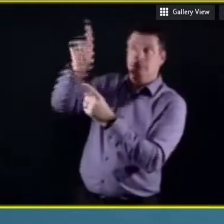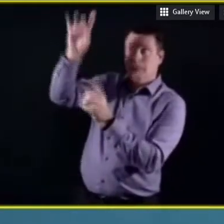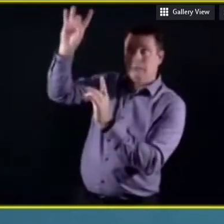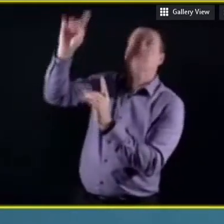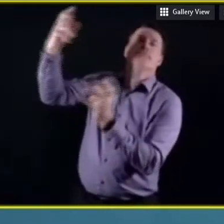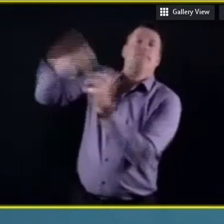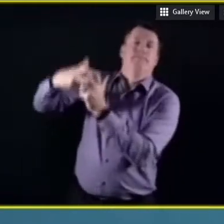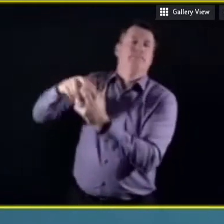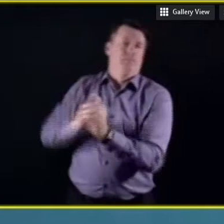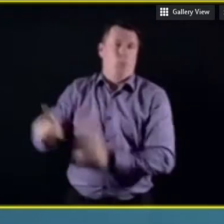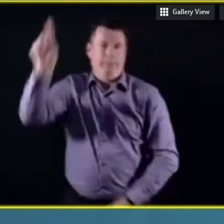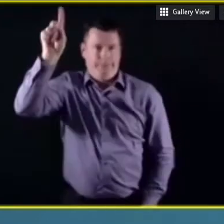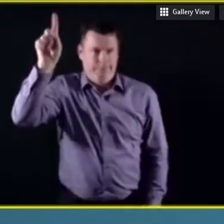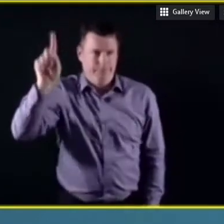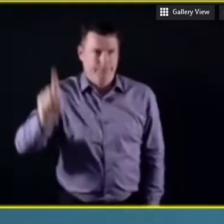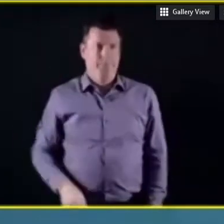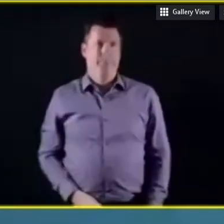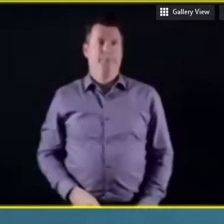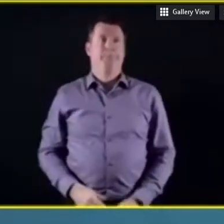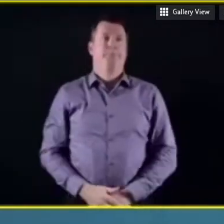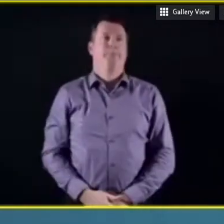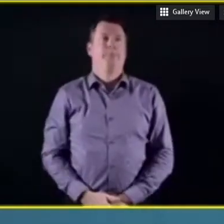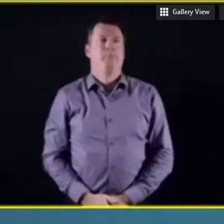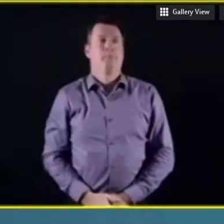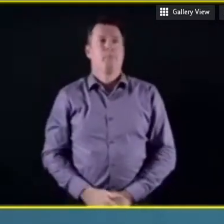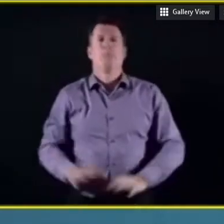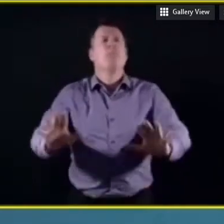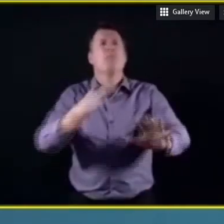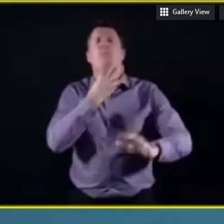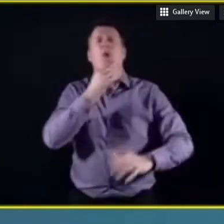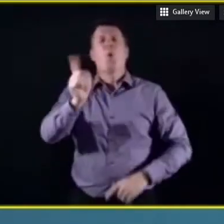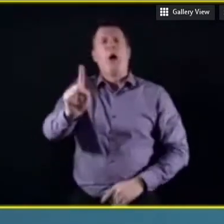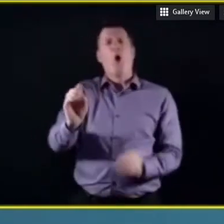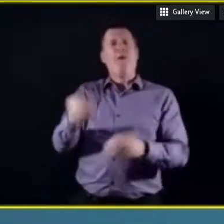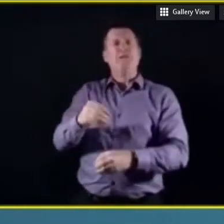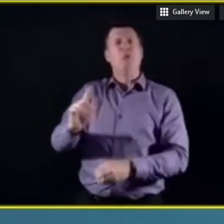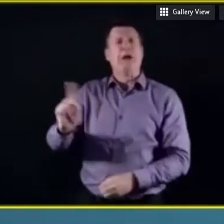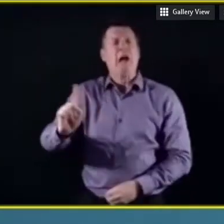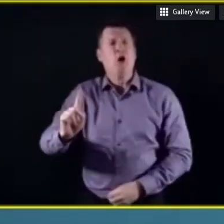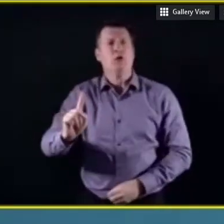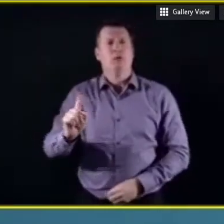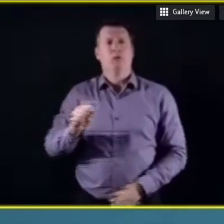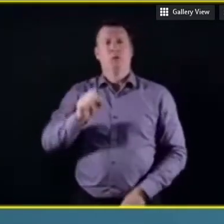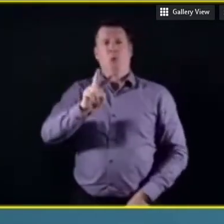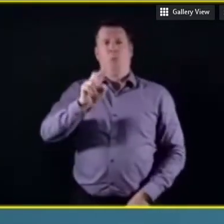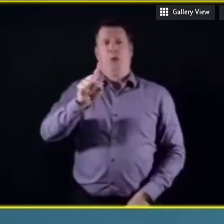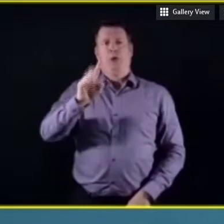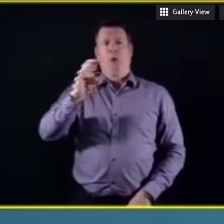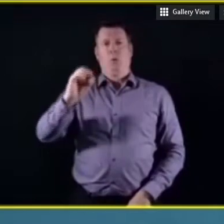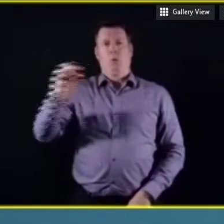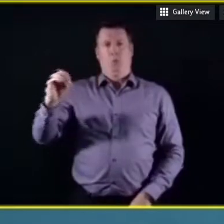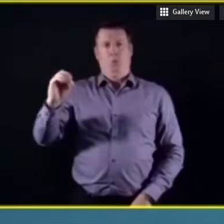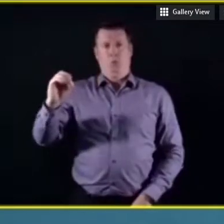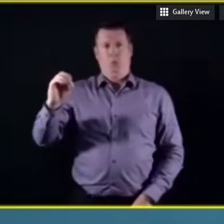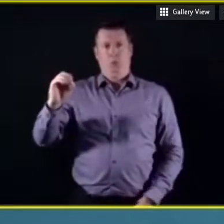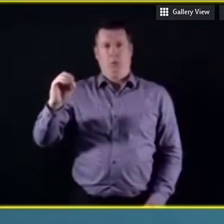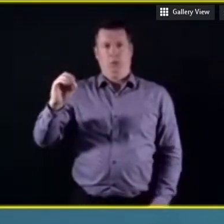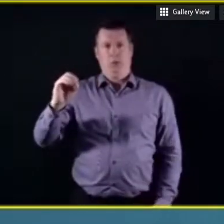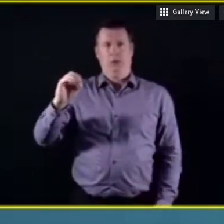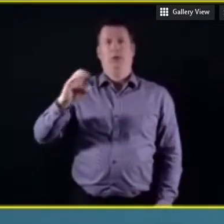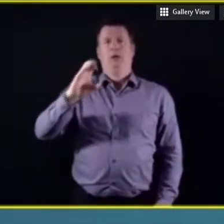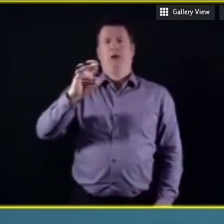at 2100 South Clinton Road, Building H. Building H at Clinton Crossings? Clinton Crossings, yeah.